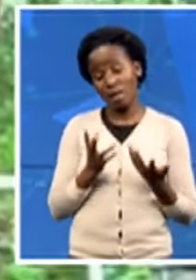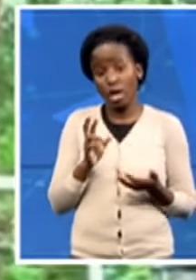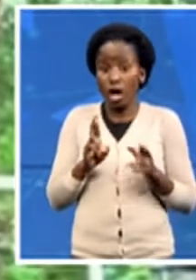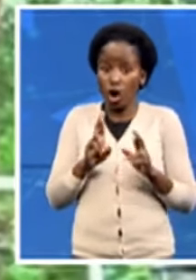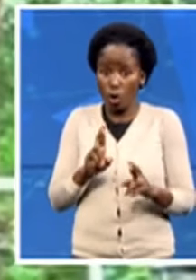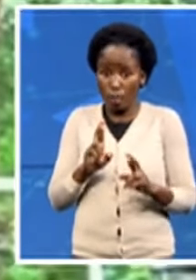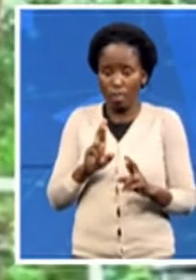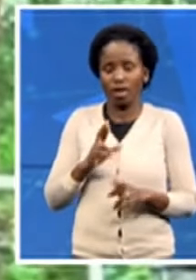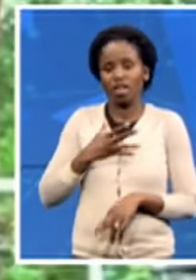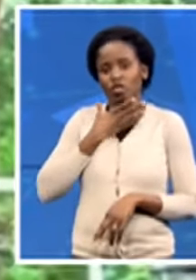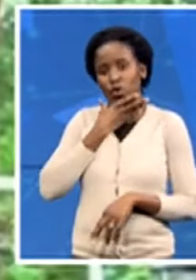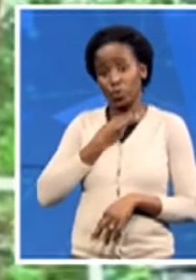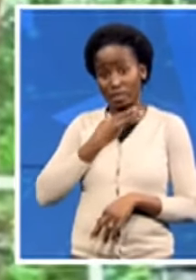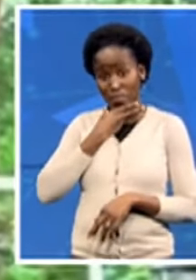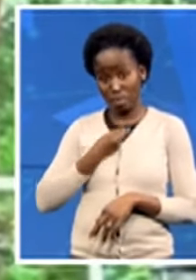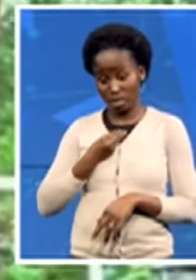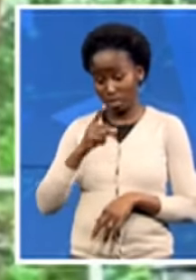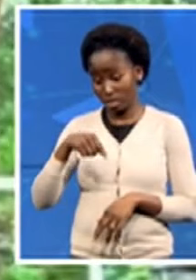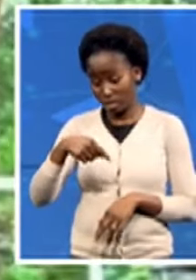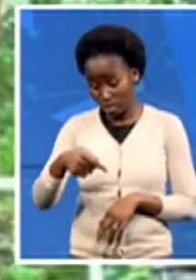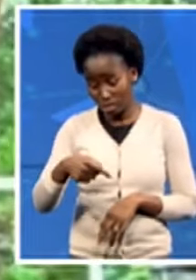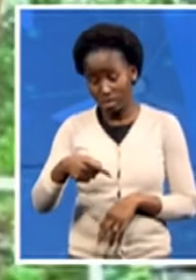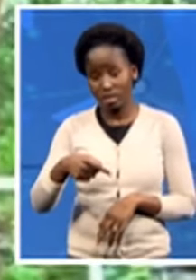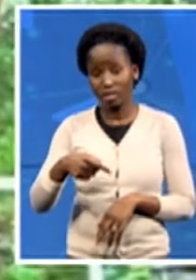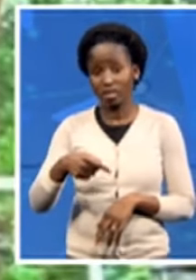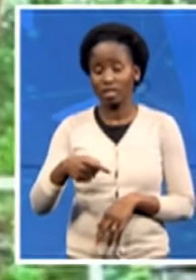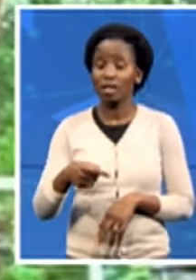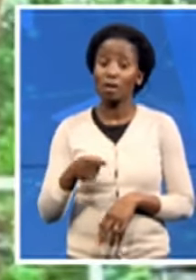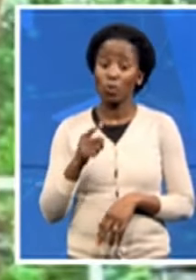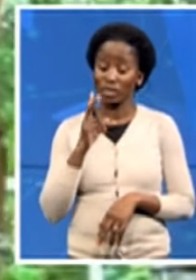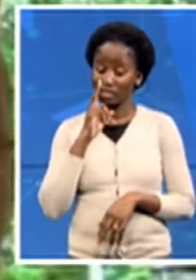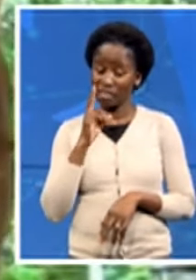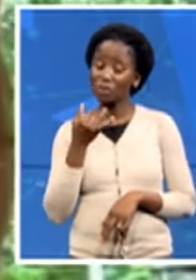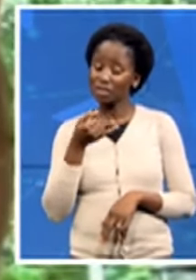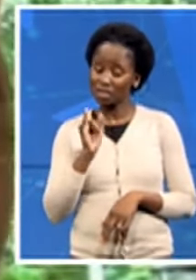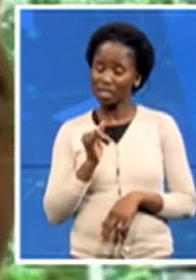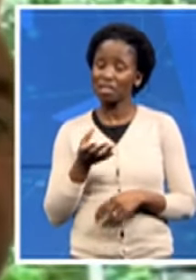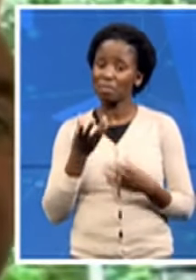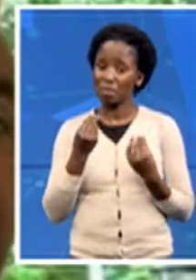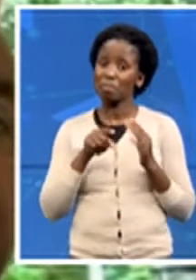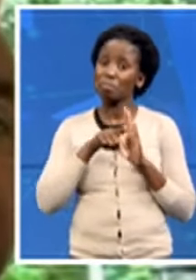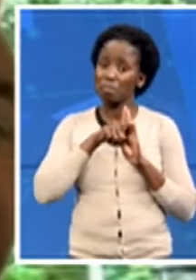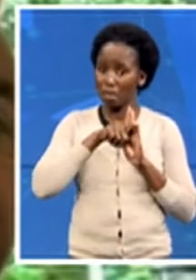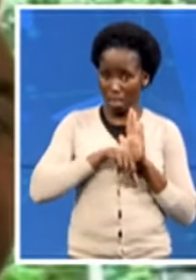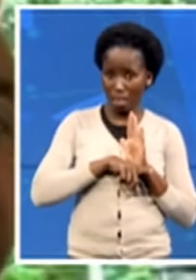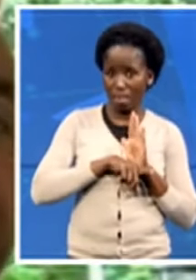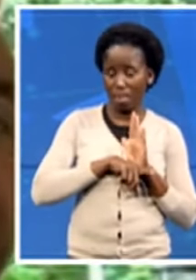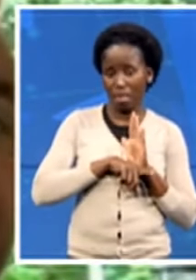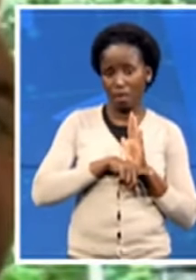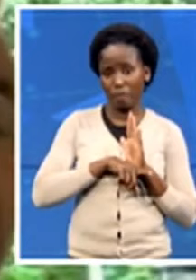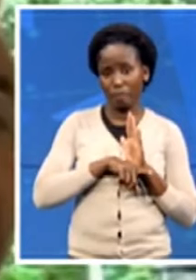is would still be less. And given, if you assume